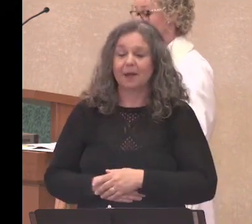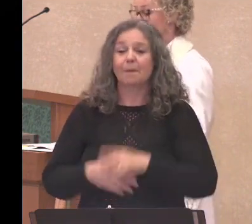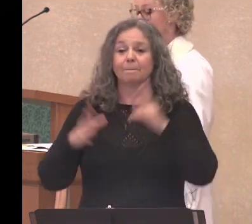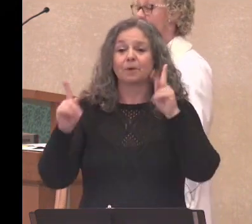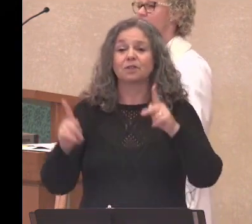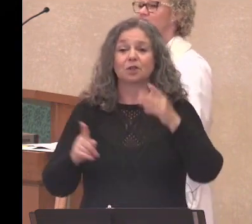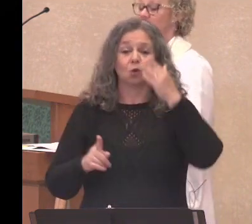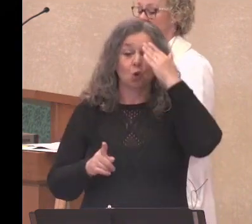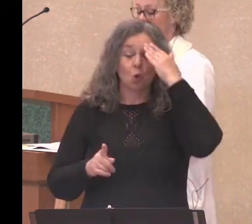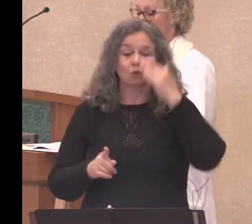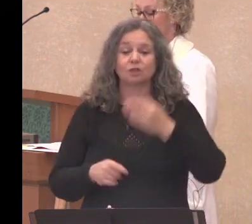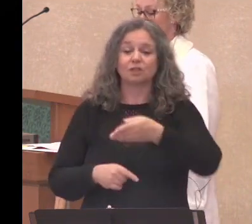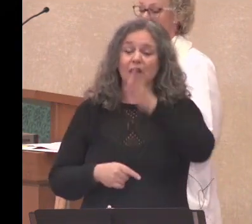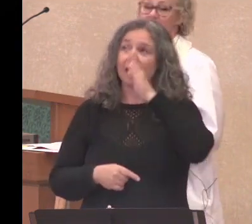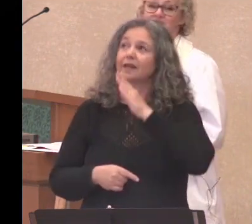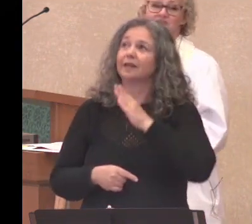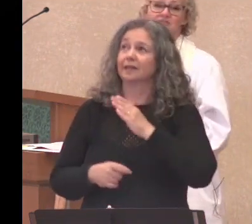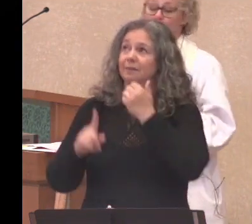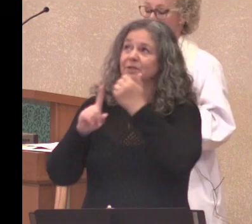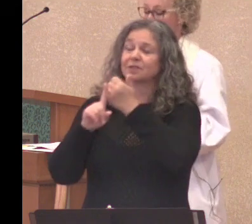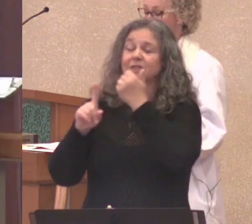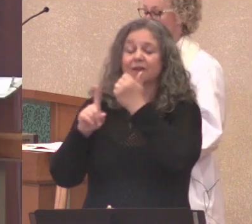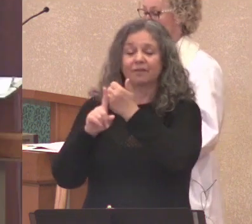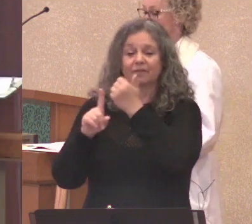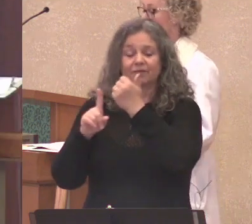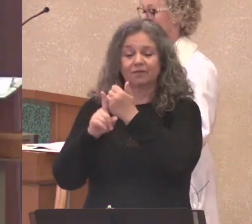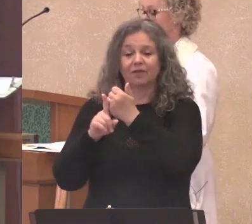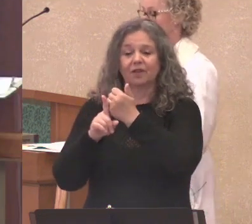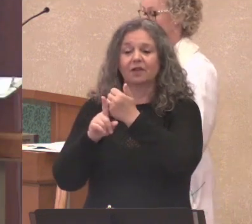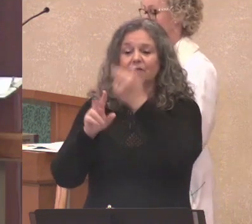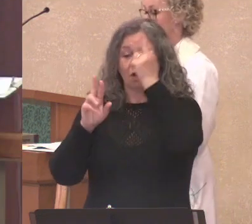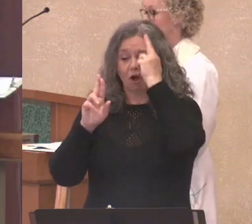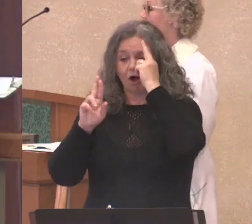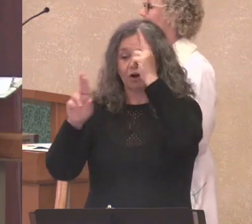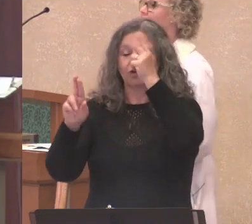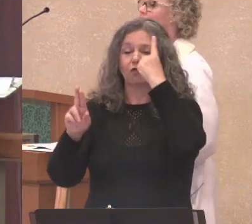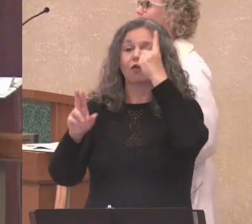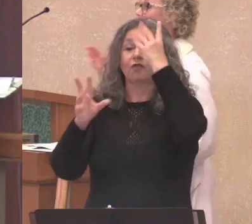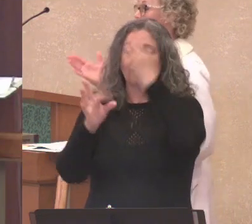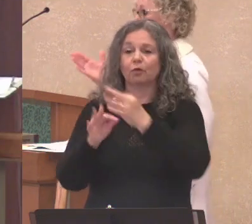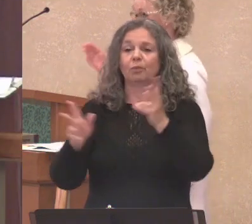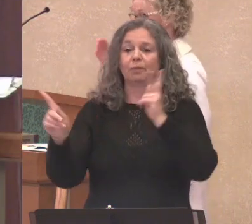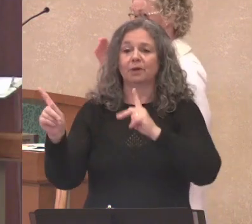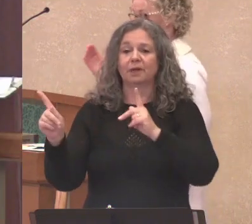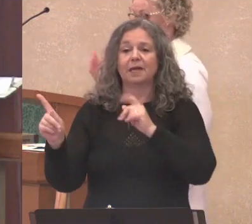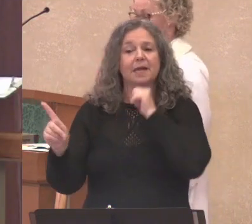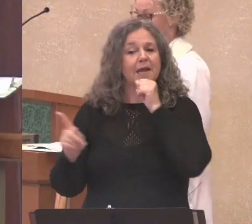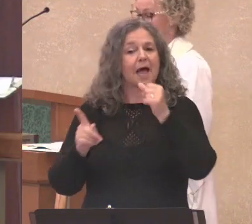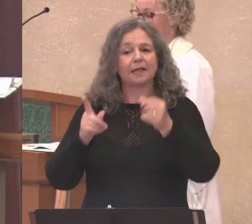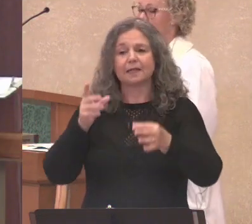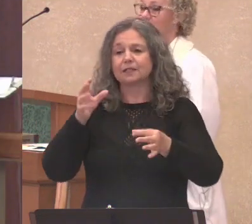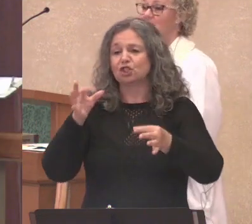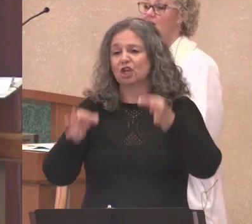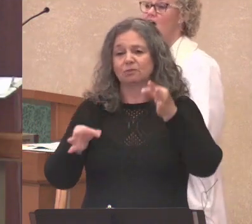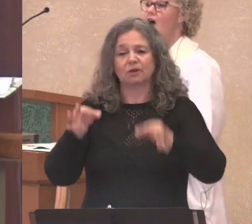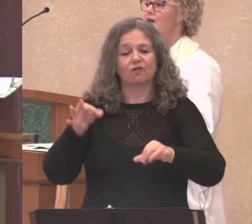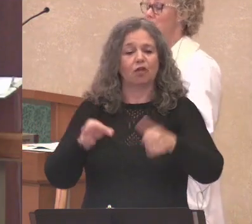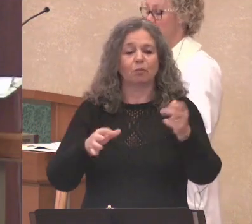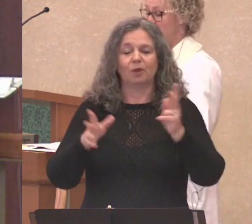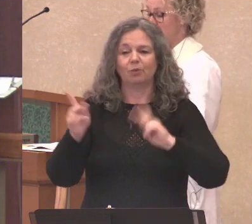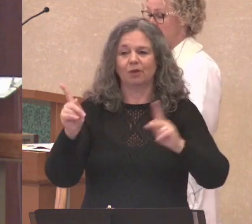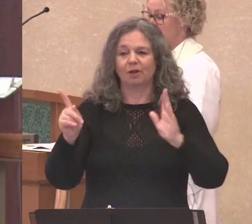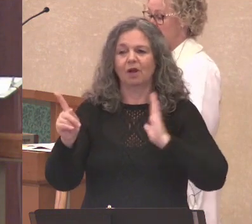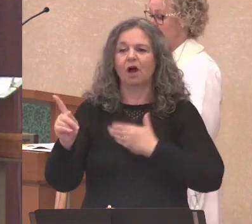that God is the ultimate basis for honor for the faithful, not the judgments of other people.